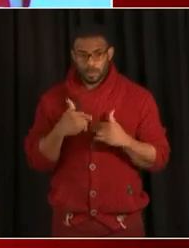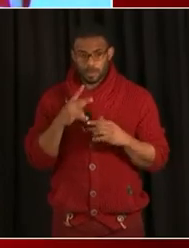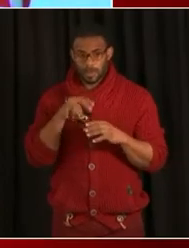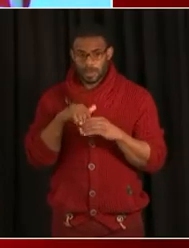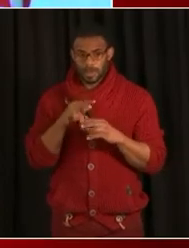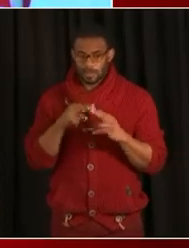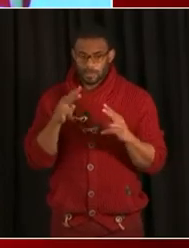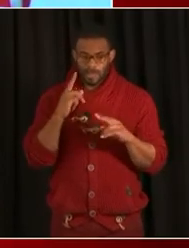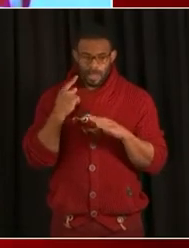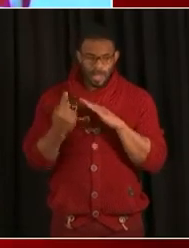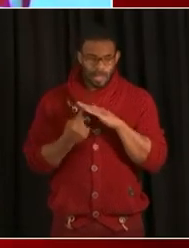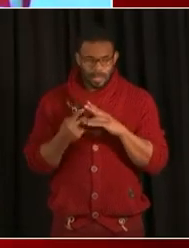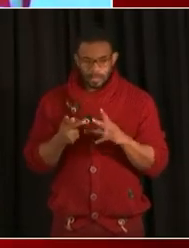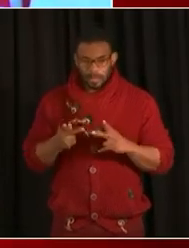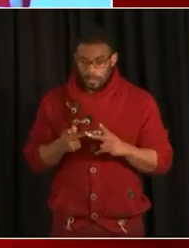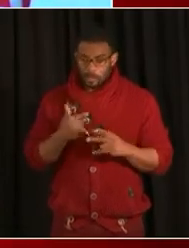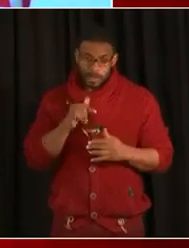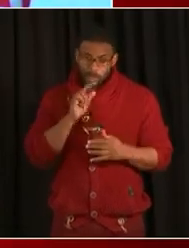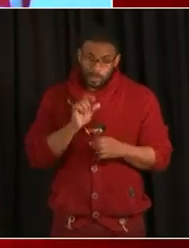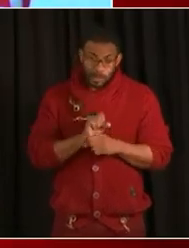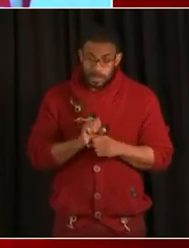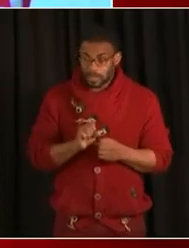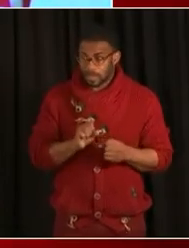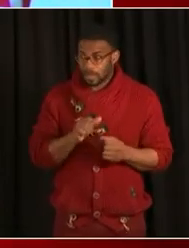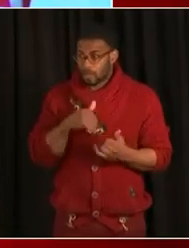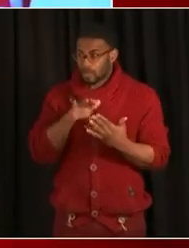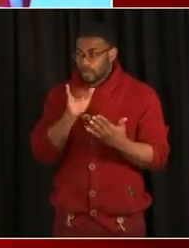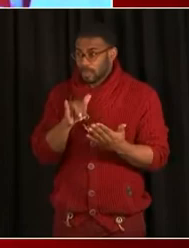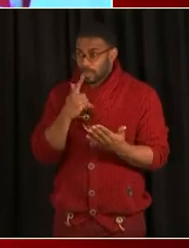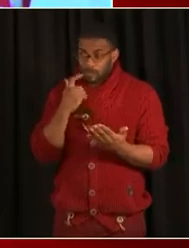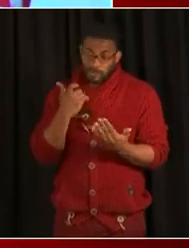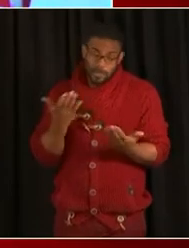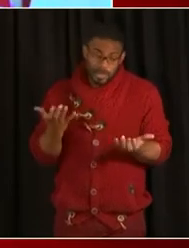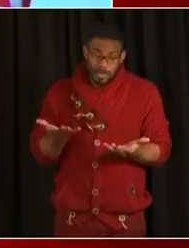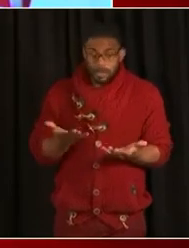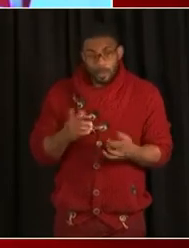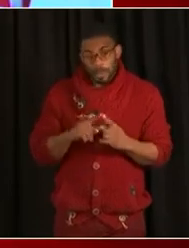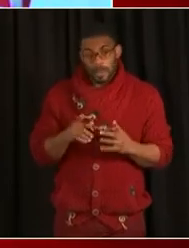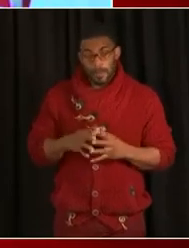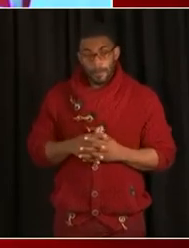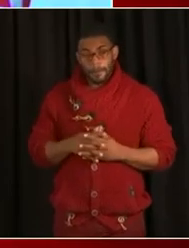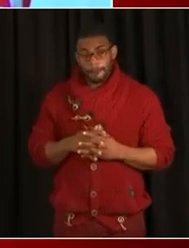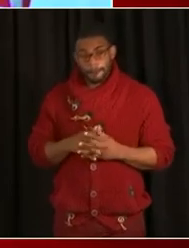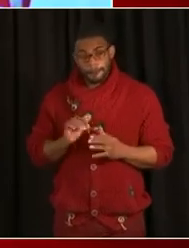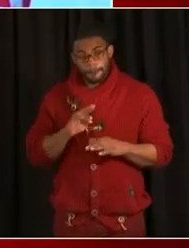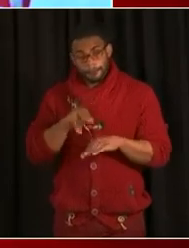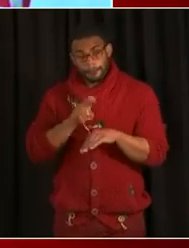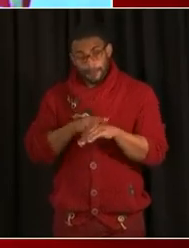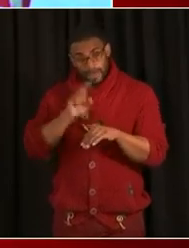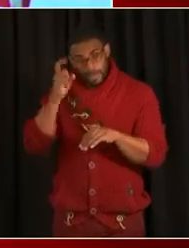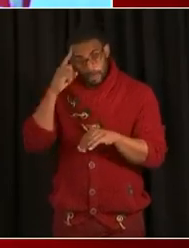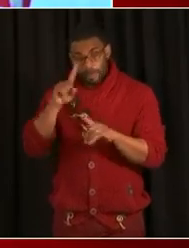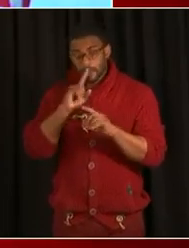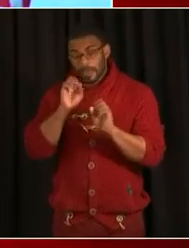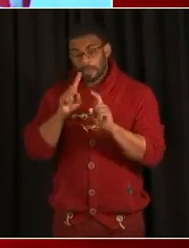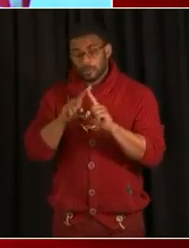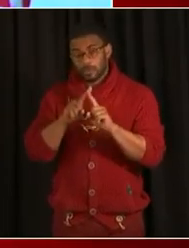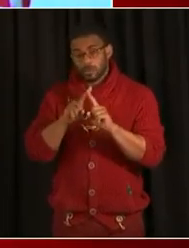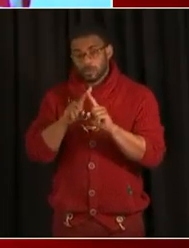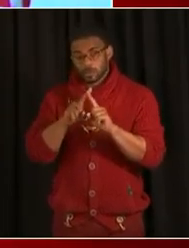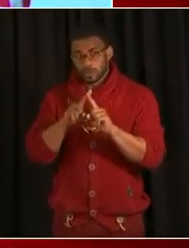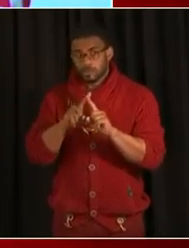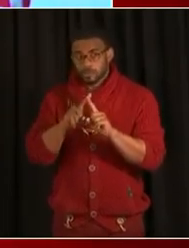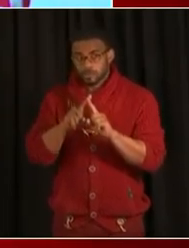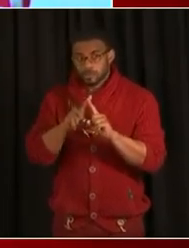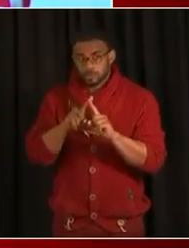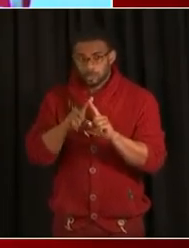we've been in this very isolated state. And we didn't really address that as much here, but in our nation's capital, to be able to